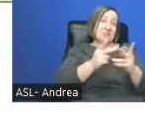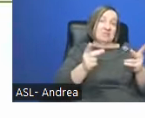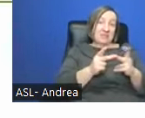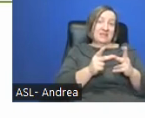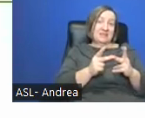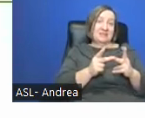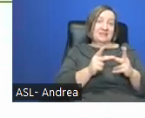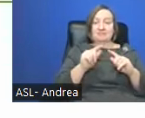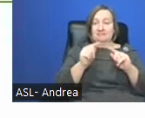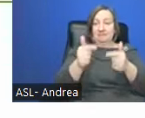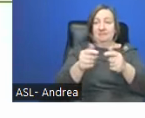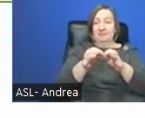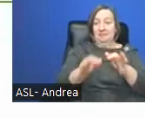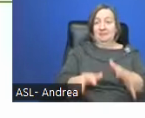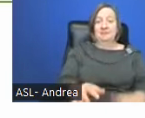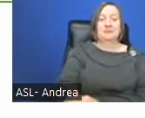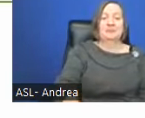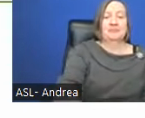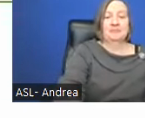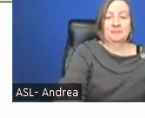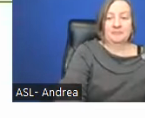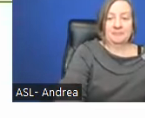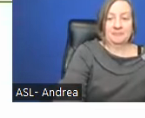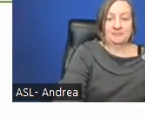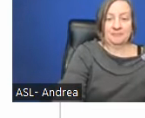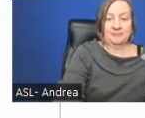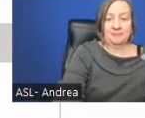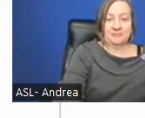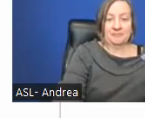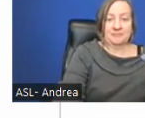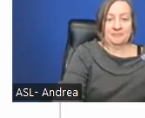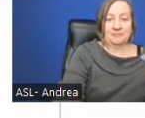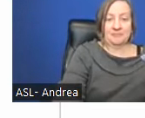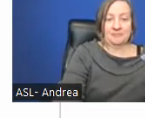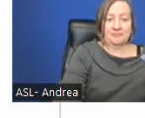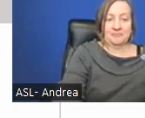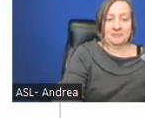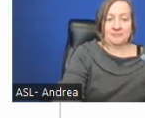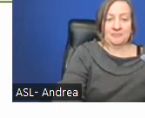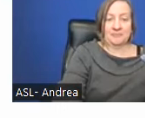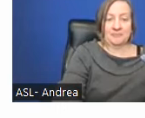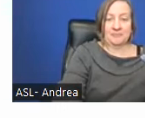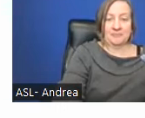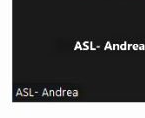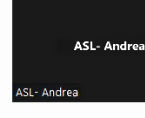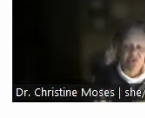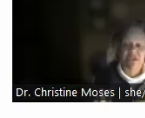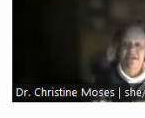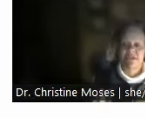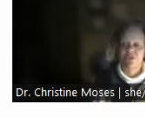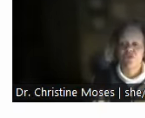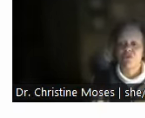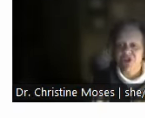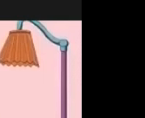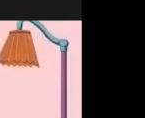Yes, congratulations, everyone. We've gone through C3. We've done this so well. I'm going to turn this over to,